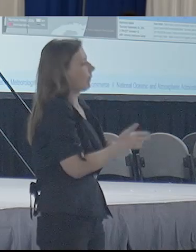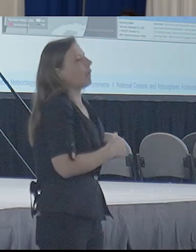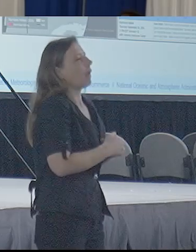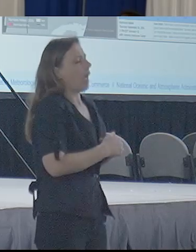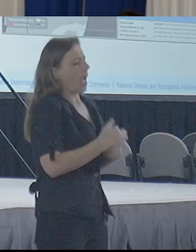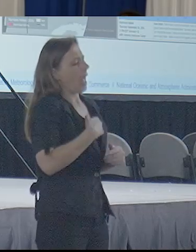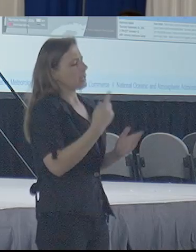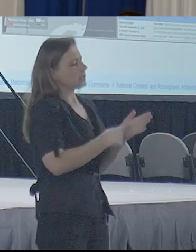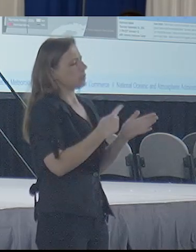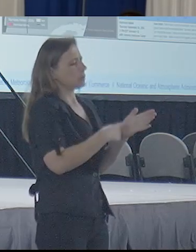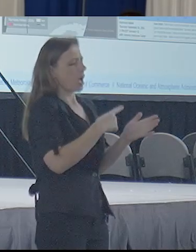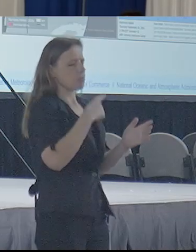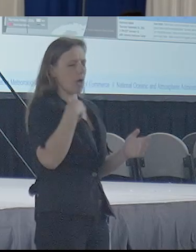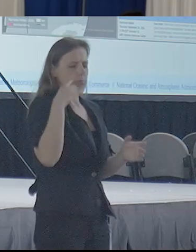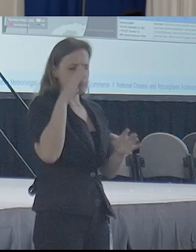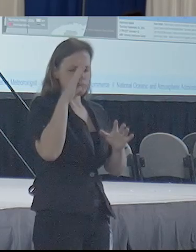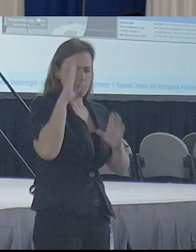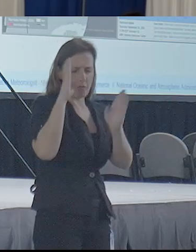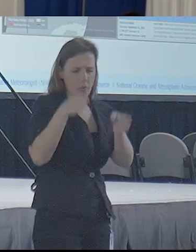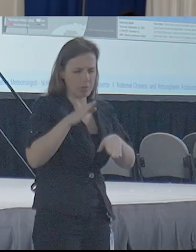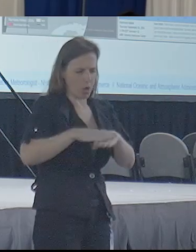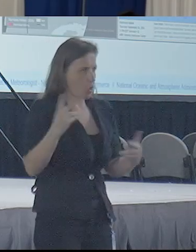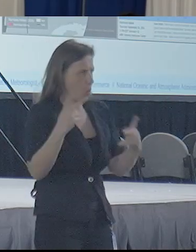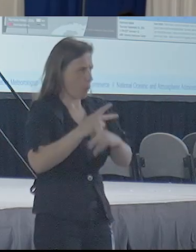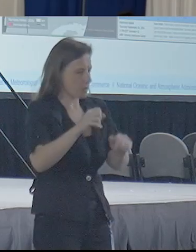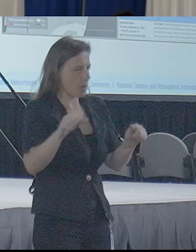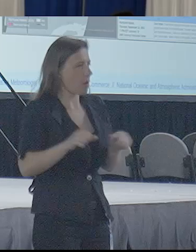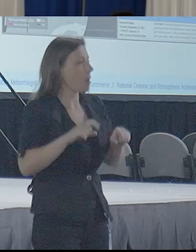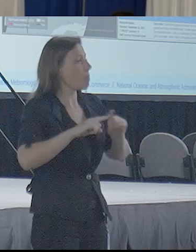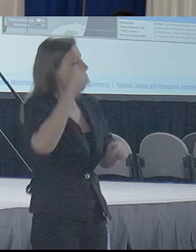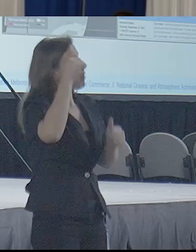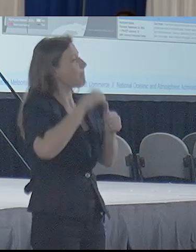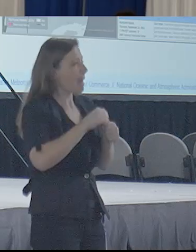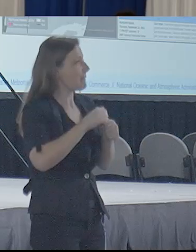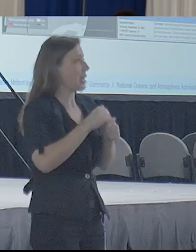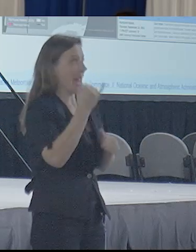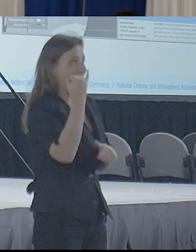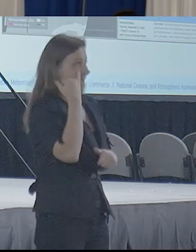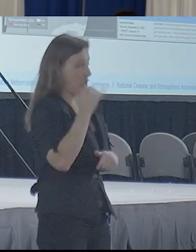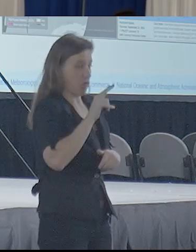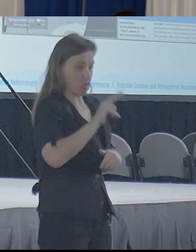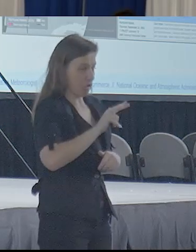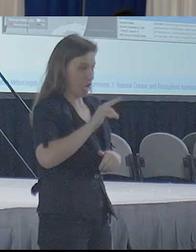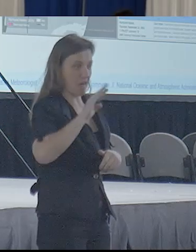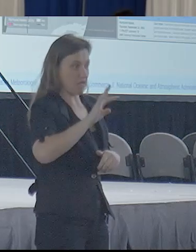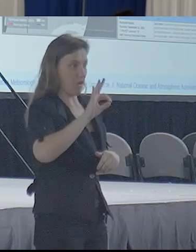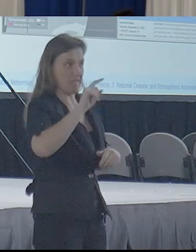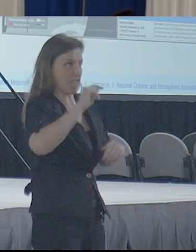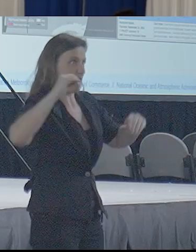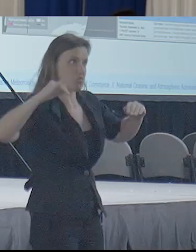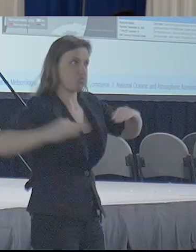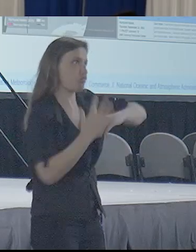these maximum, where's the worst going to be? But remember, anywhere you have more than 3 or 4 feet of inundating storm surge, it's a